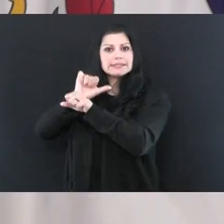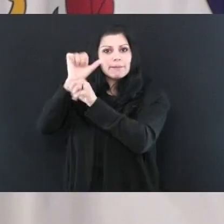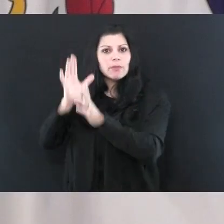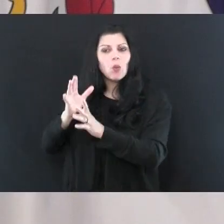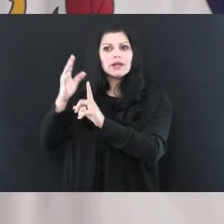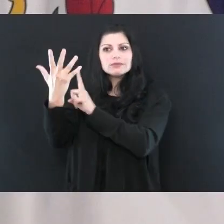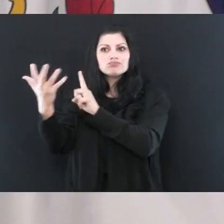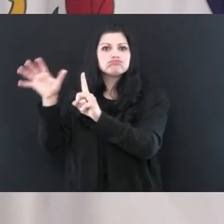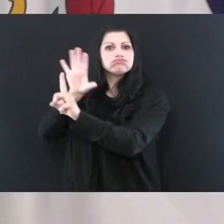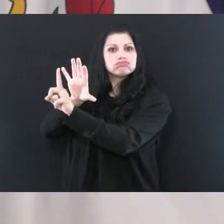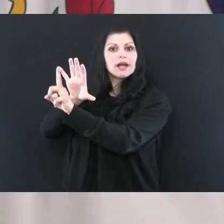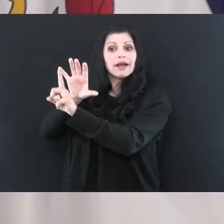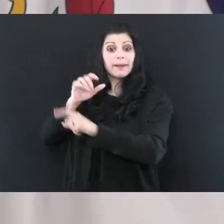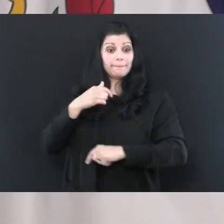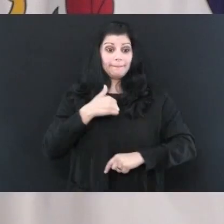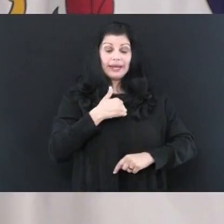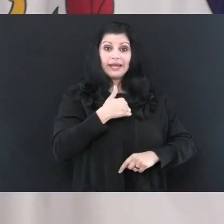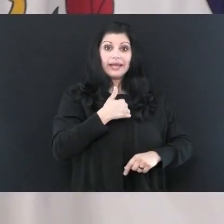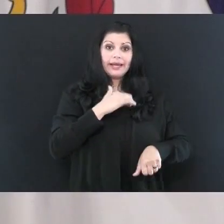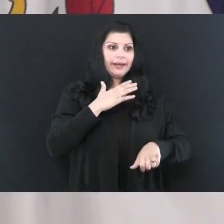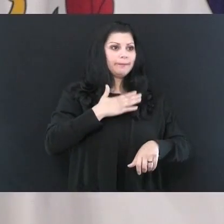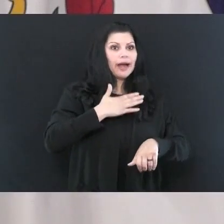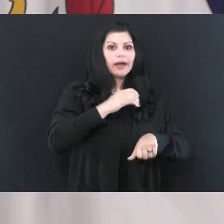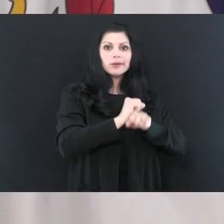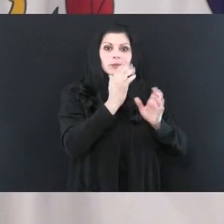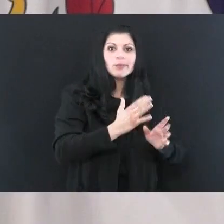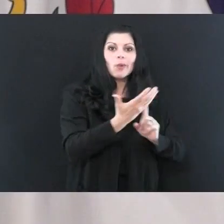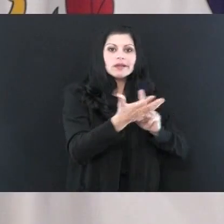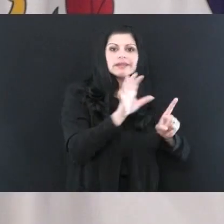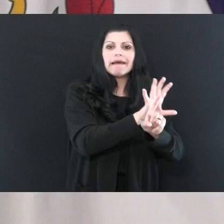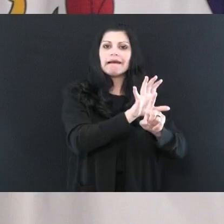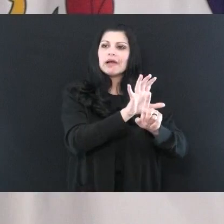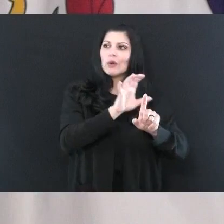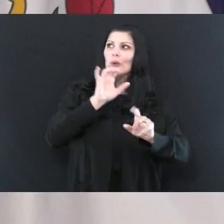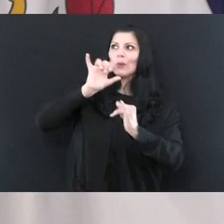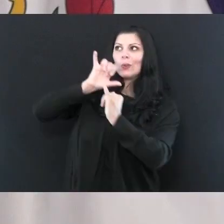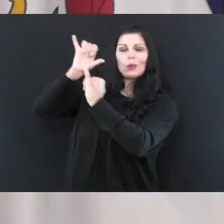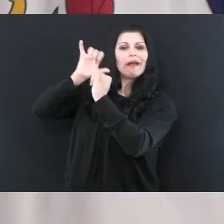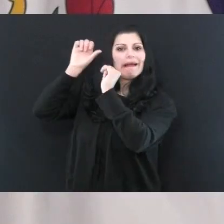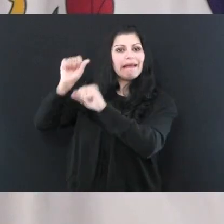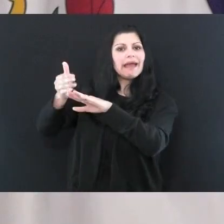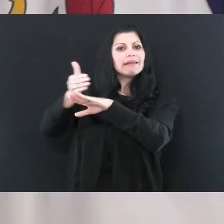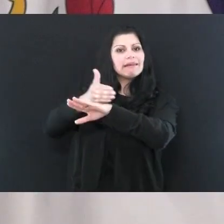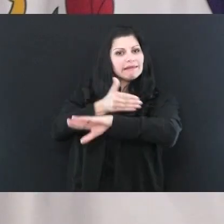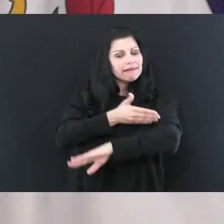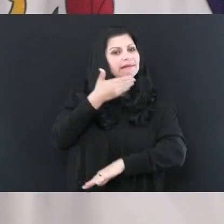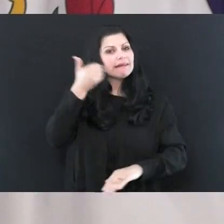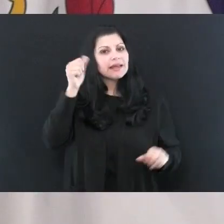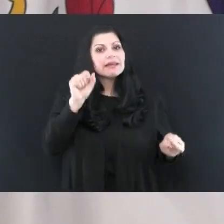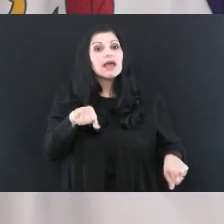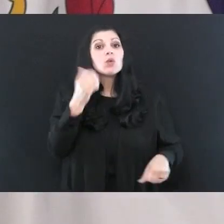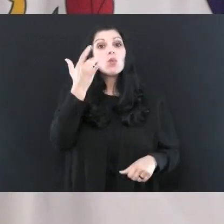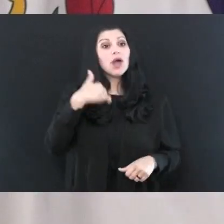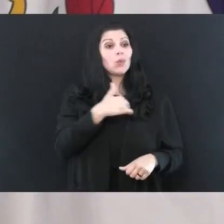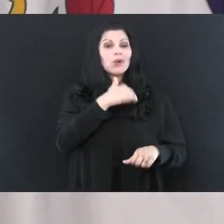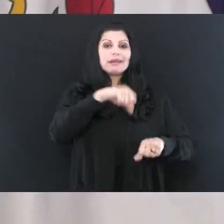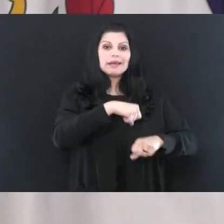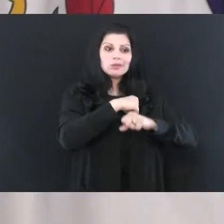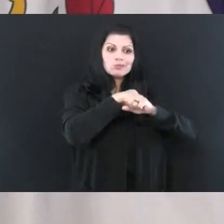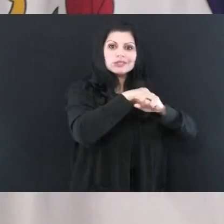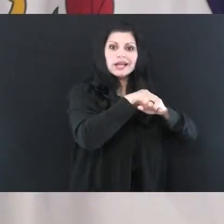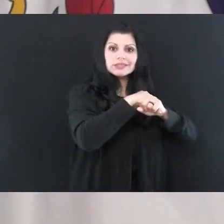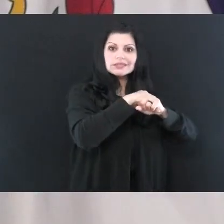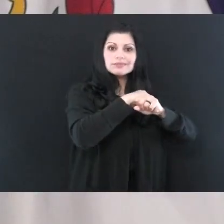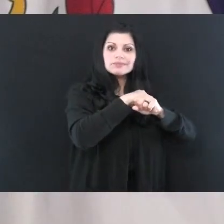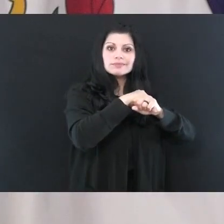better, you know, at being able to watch and everything, because we need to protect him. I surely need to try to